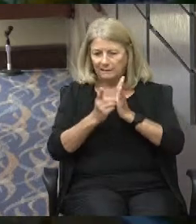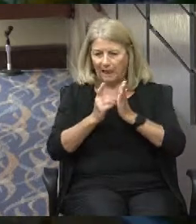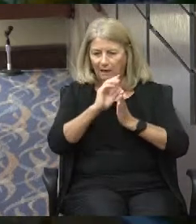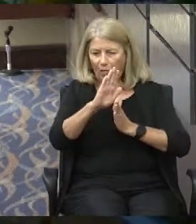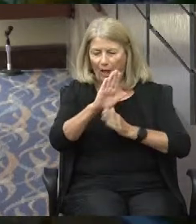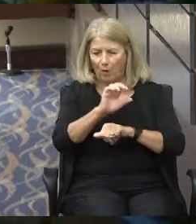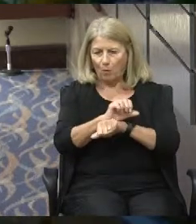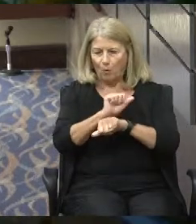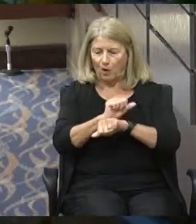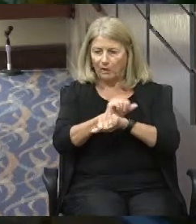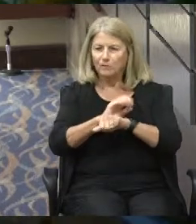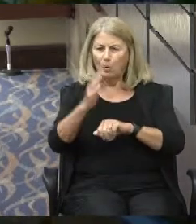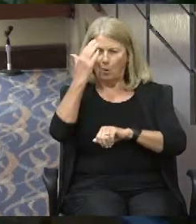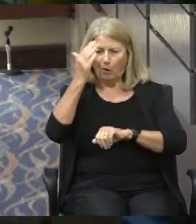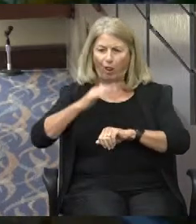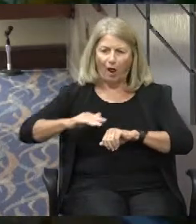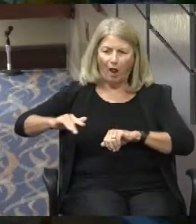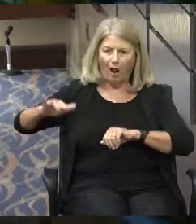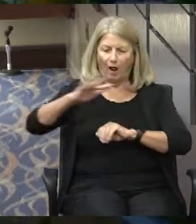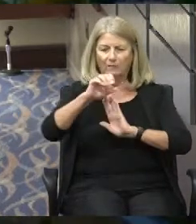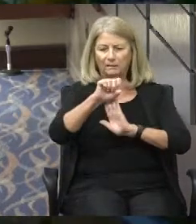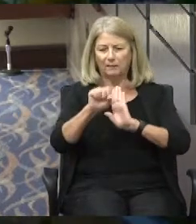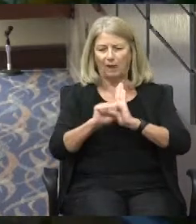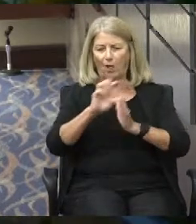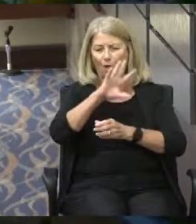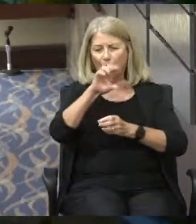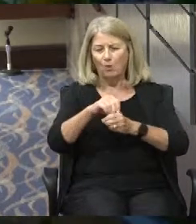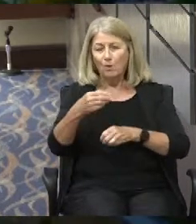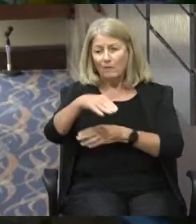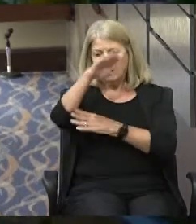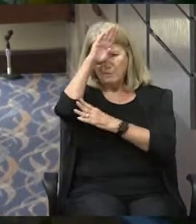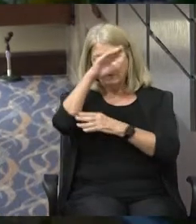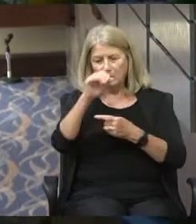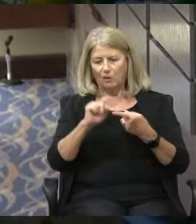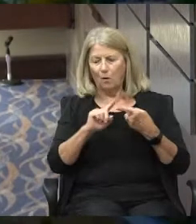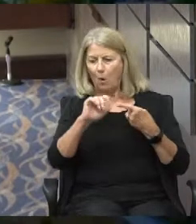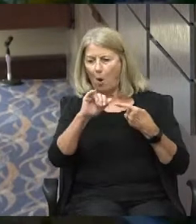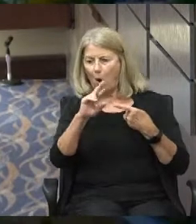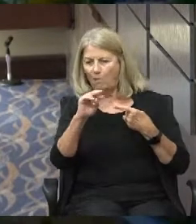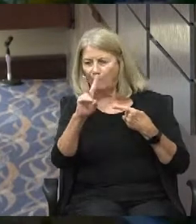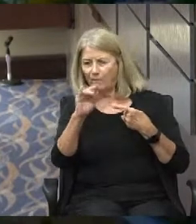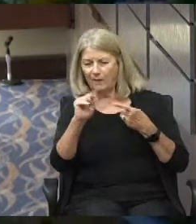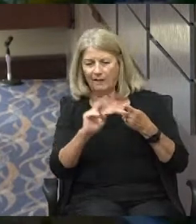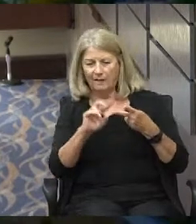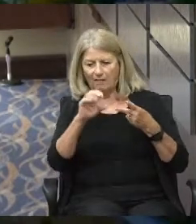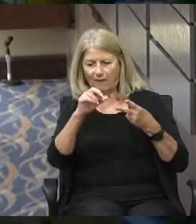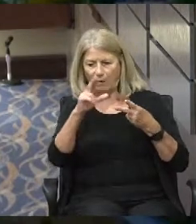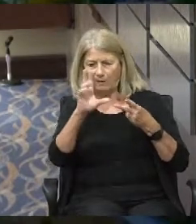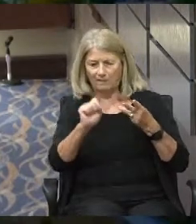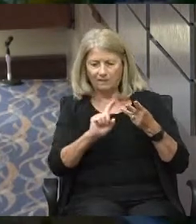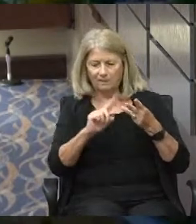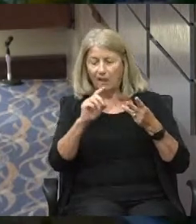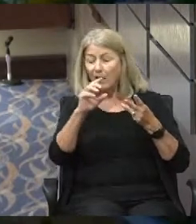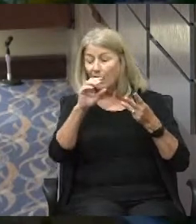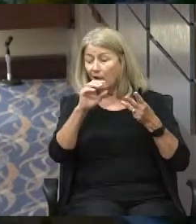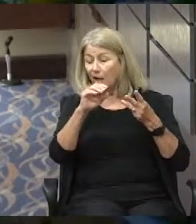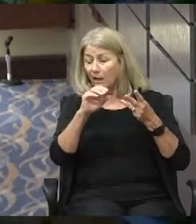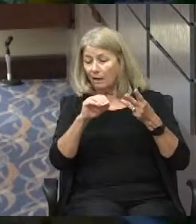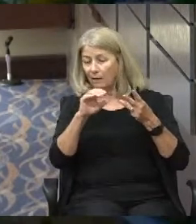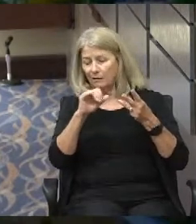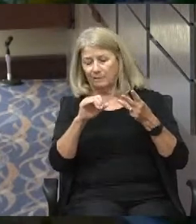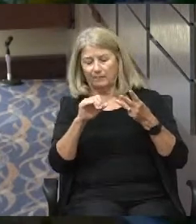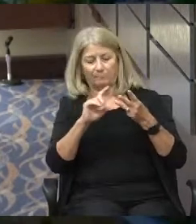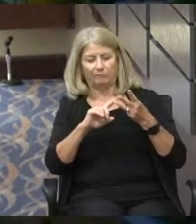around the state, including for fire departments in Irving, Harris County, McKinney, Midland, Pflugerville, and many